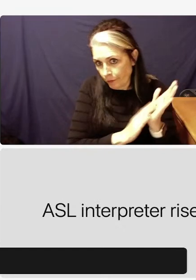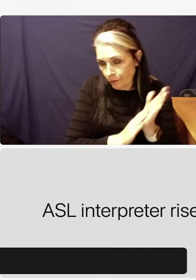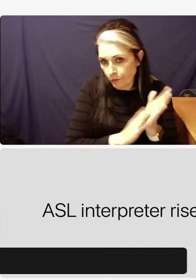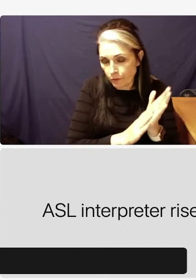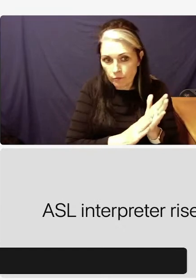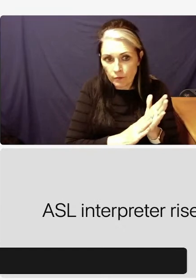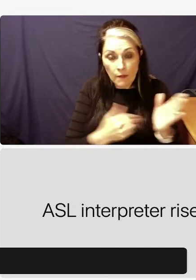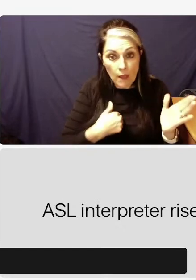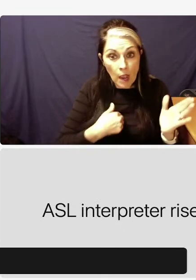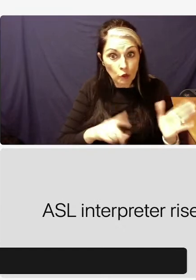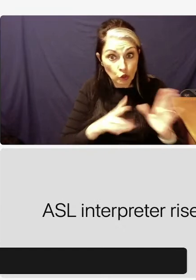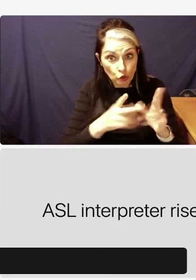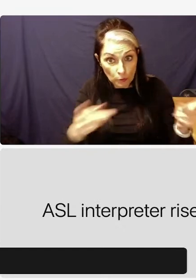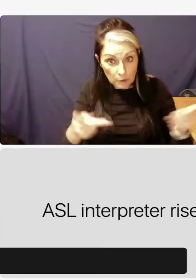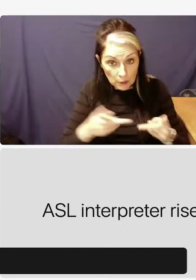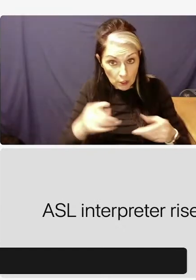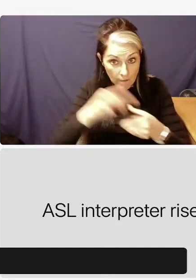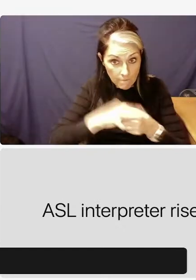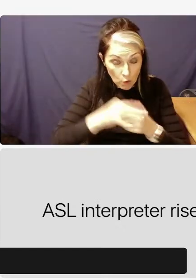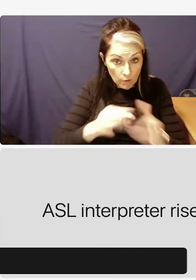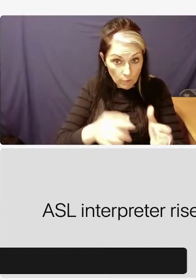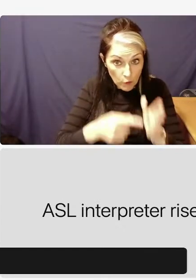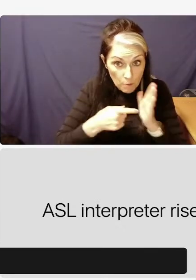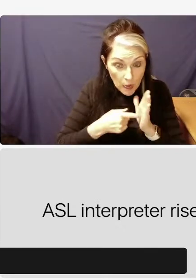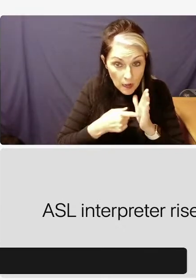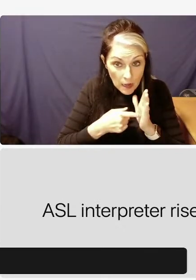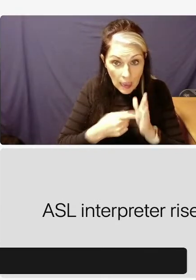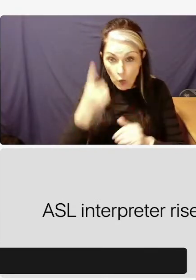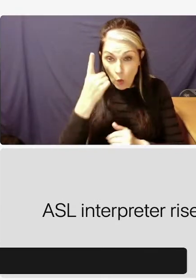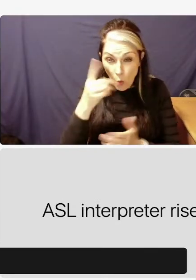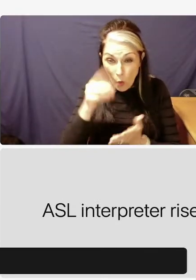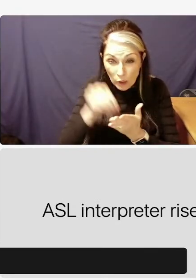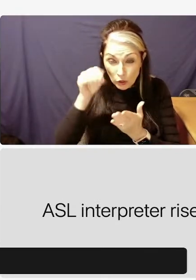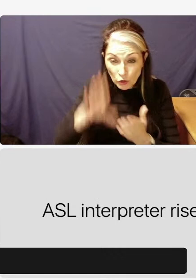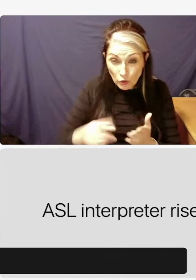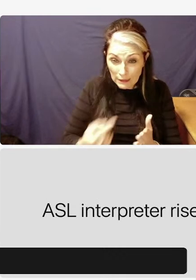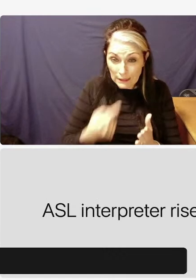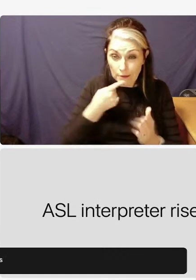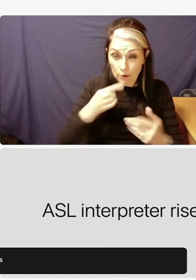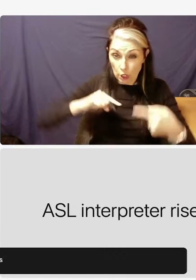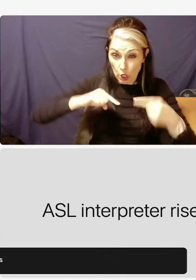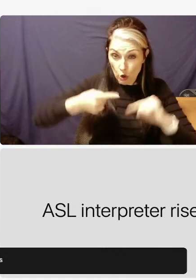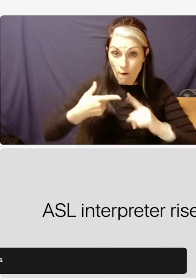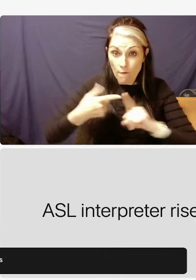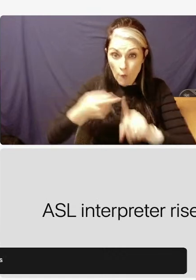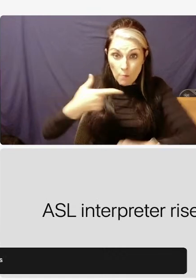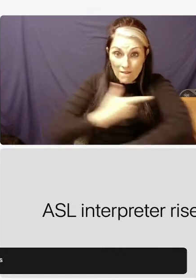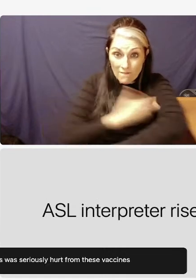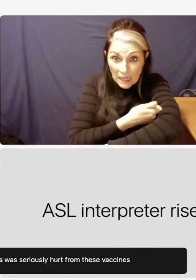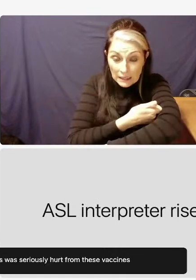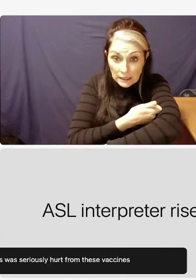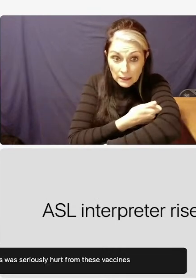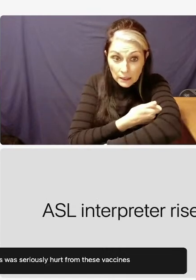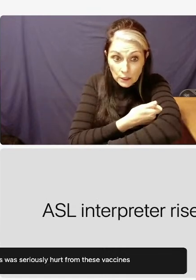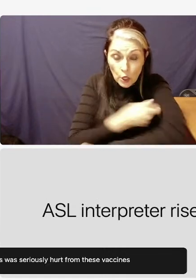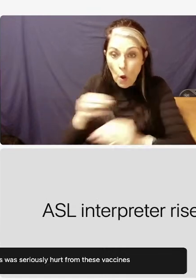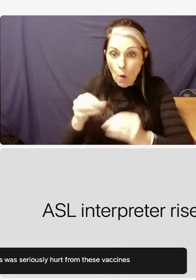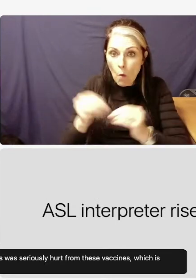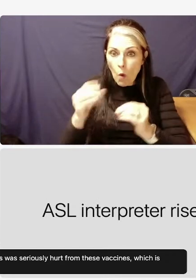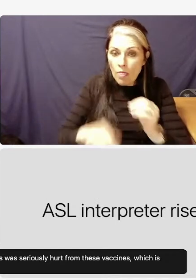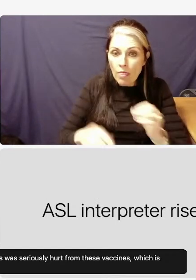if i were in your position and voted for the mandate and even one of our students was seriously hurt from these vaccines which is more than